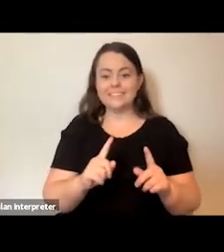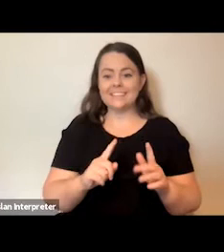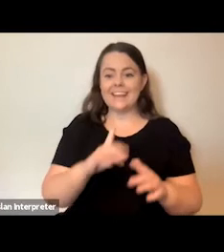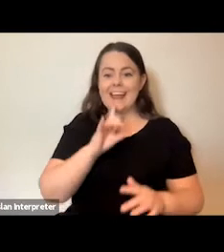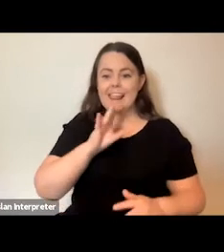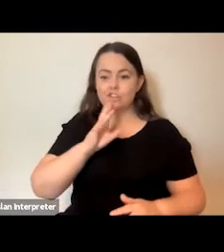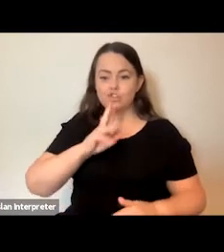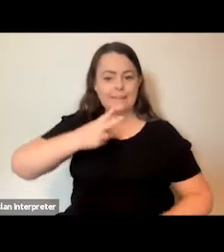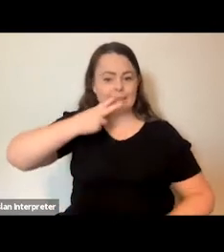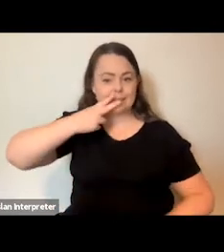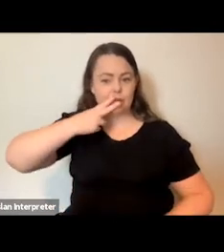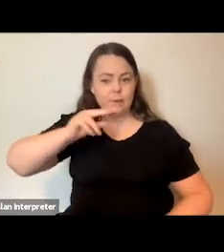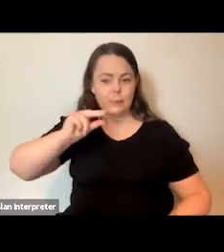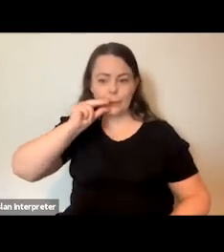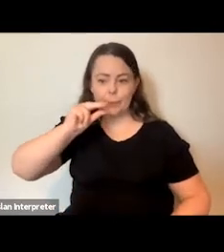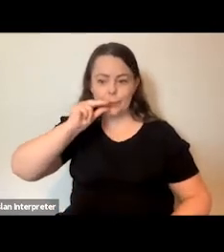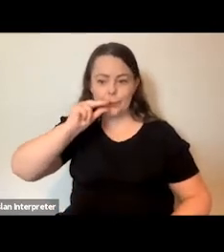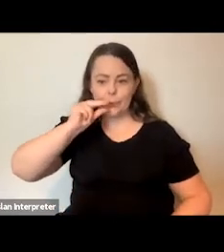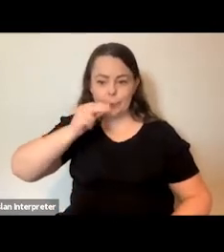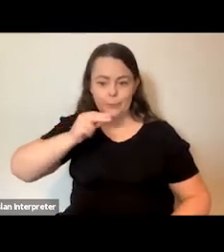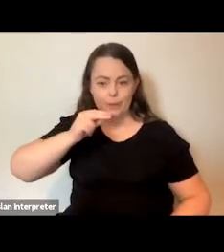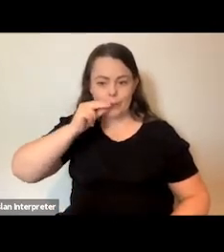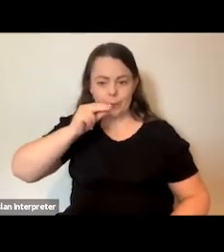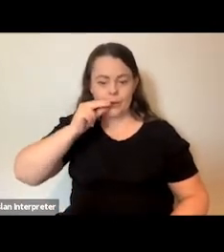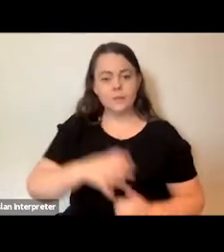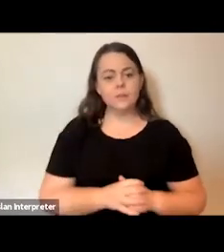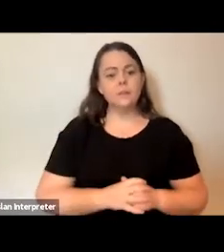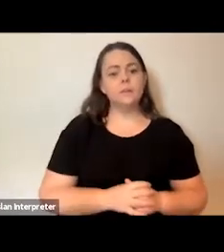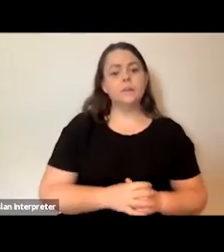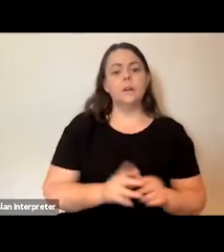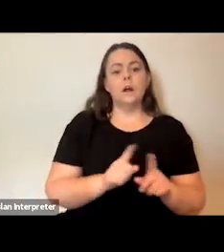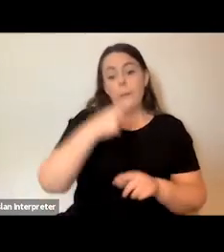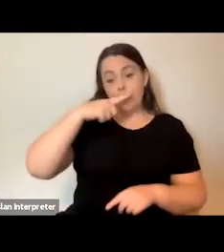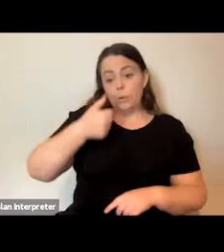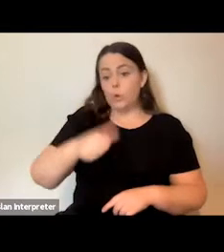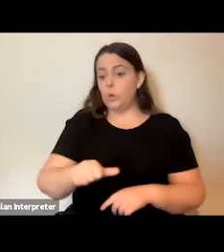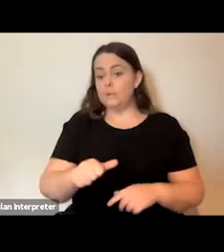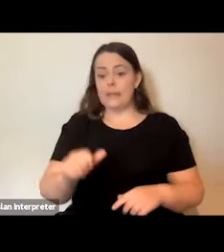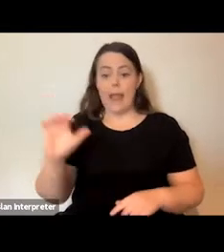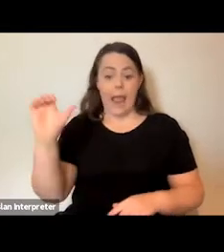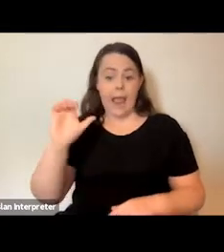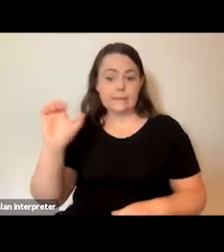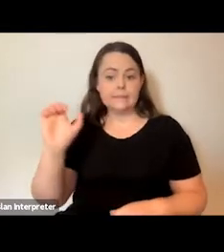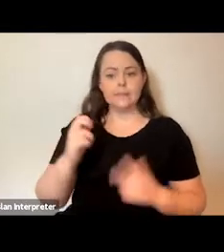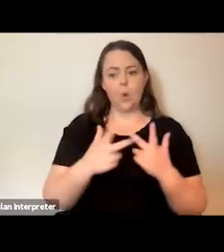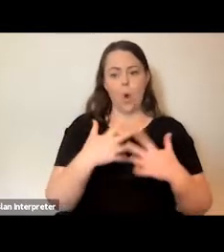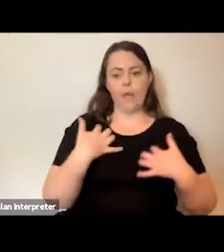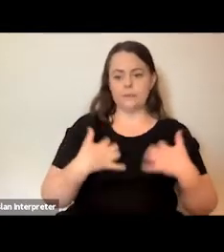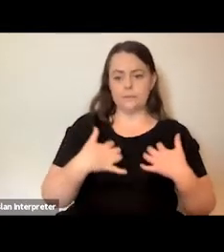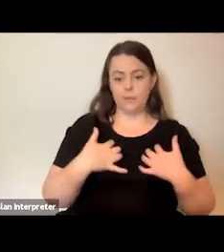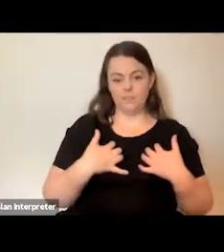proportion of our EDR samples, so our sample of people using ecstasy and other stimulants who reported past 6 months use of